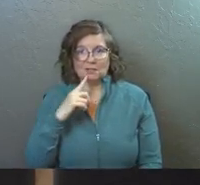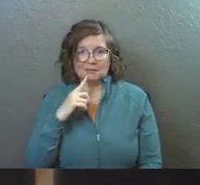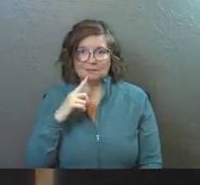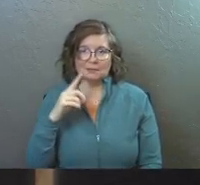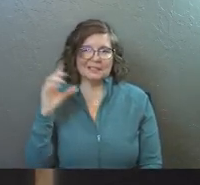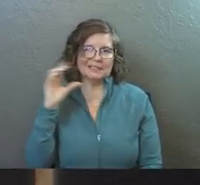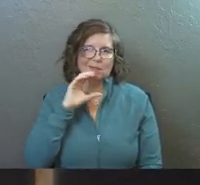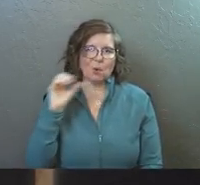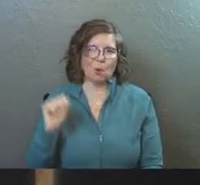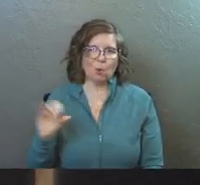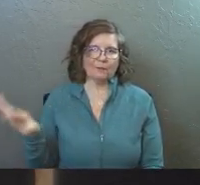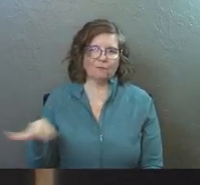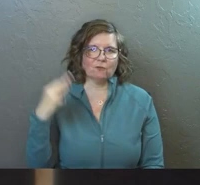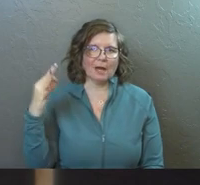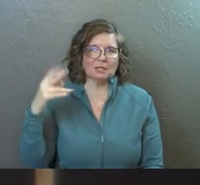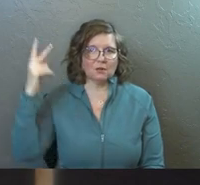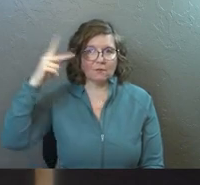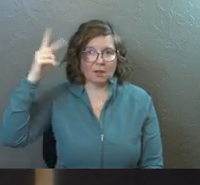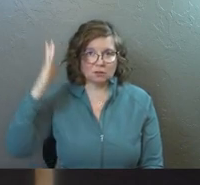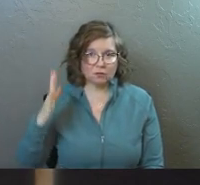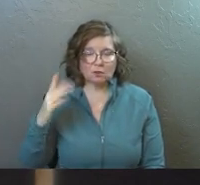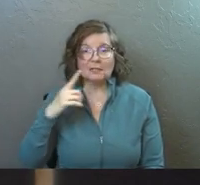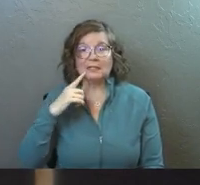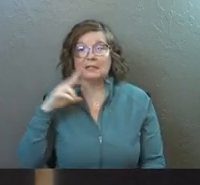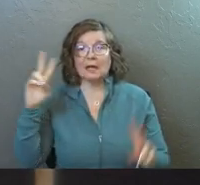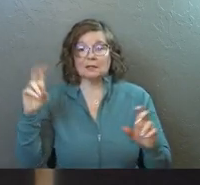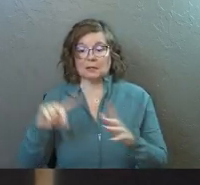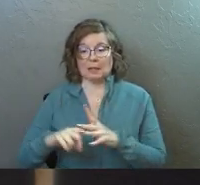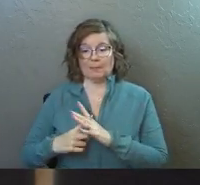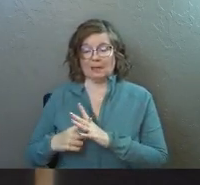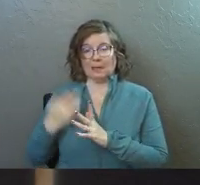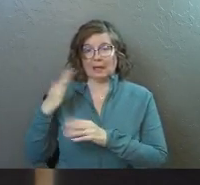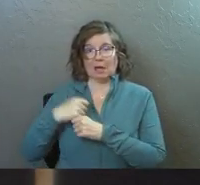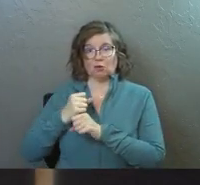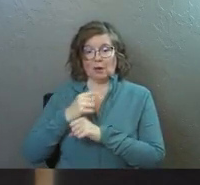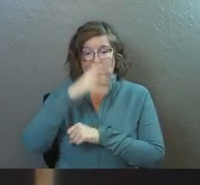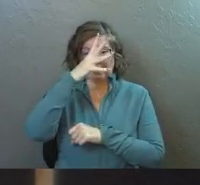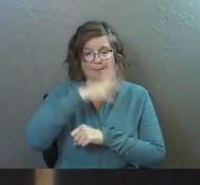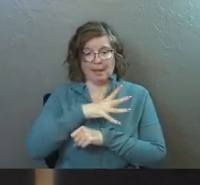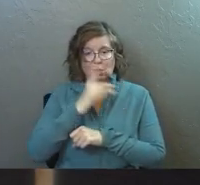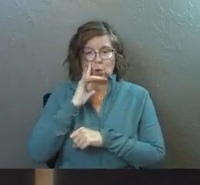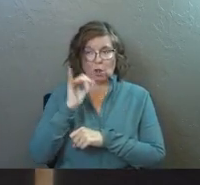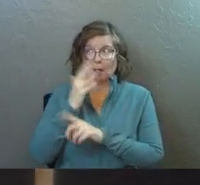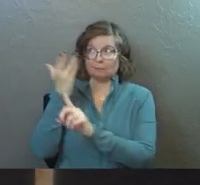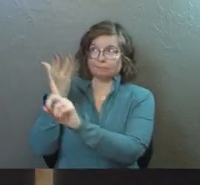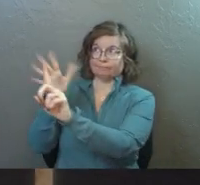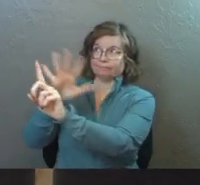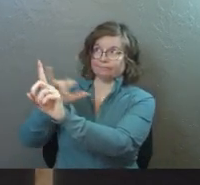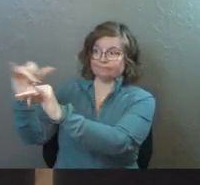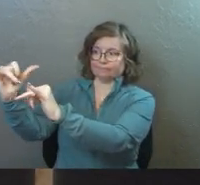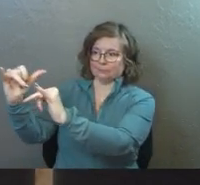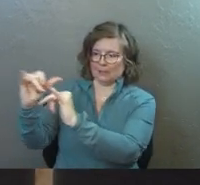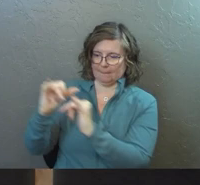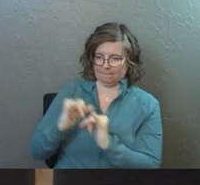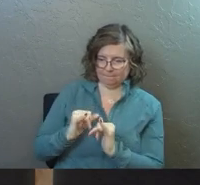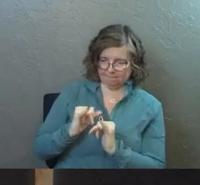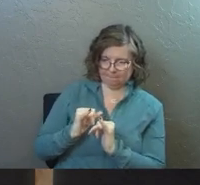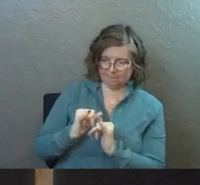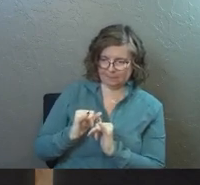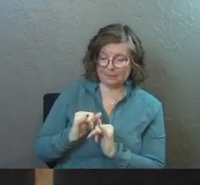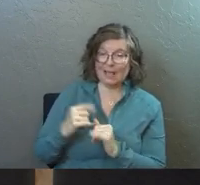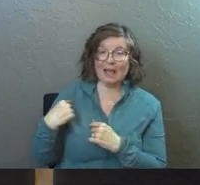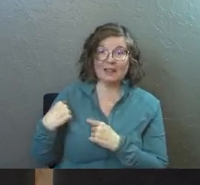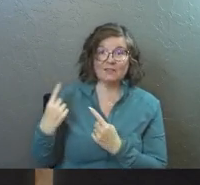he's an old French philosopher. He says, in the beginning, God created man in his own image, and man has been trying to repay